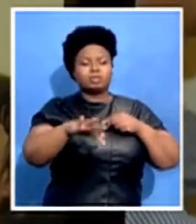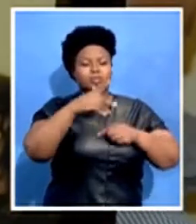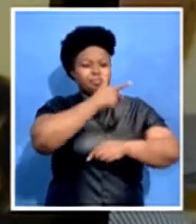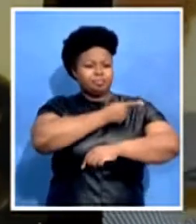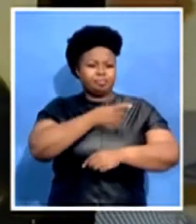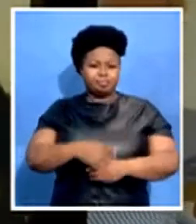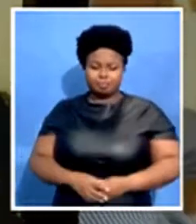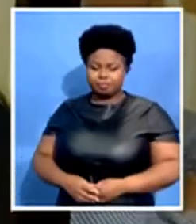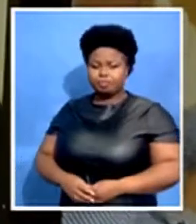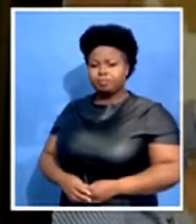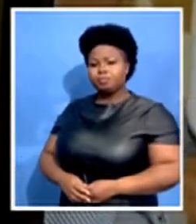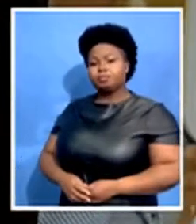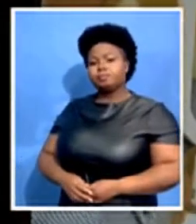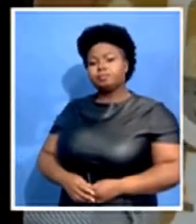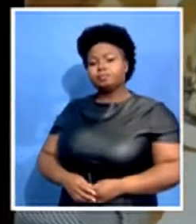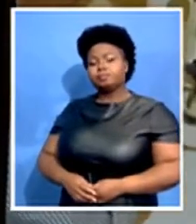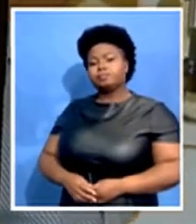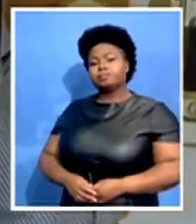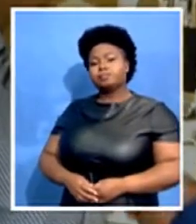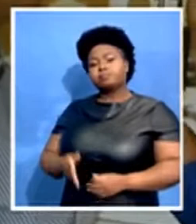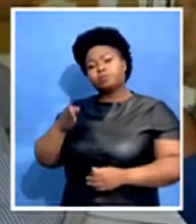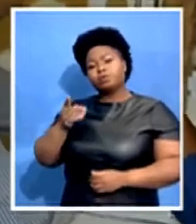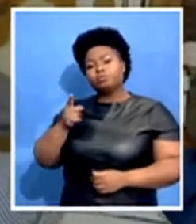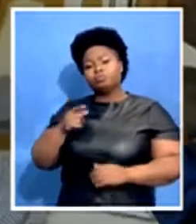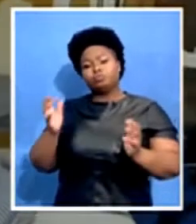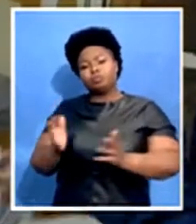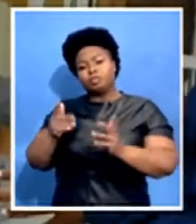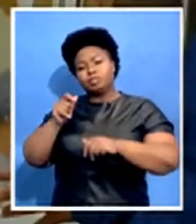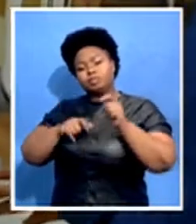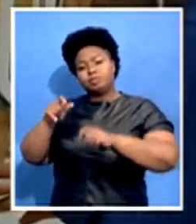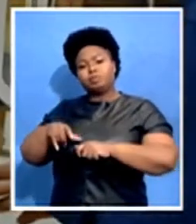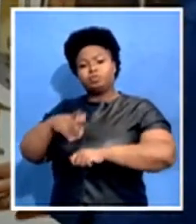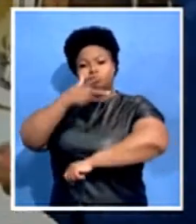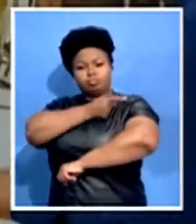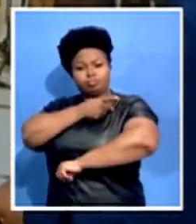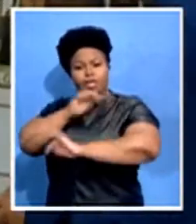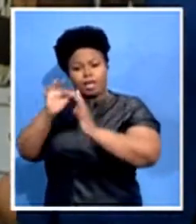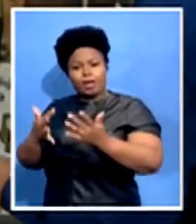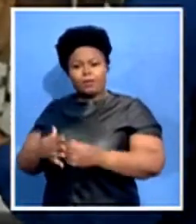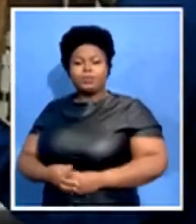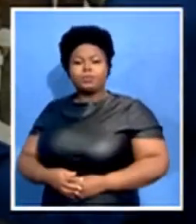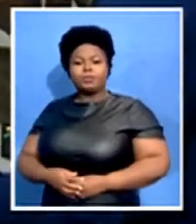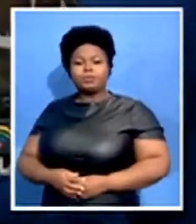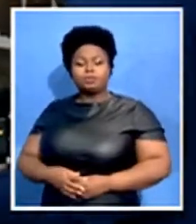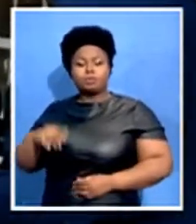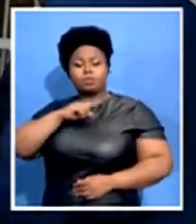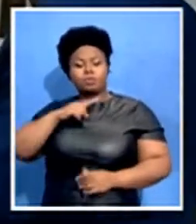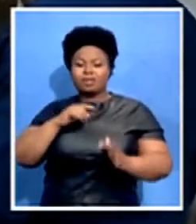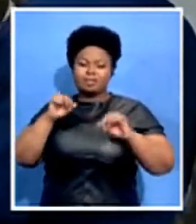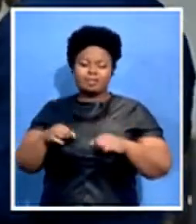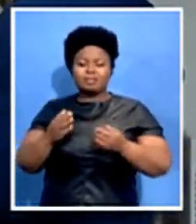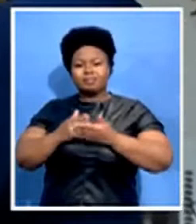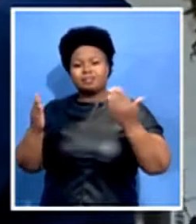How are you encouraging people to take the vaccine? And there are calls that leaders such as